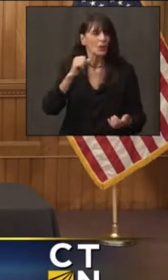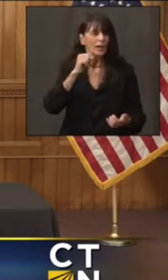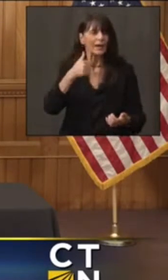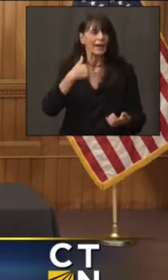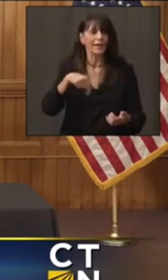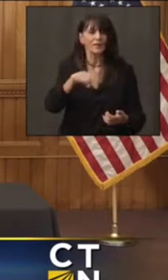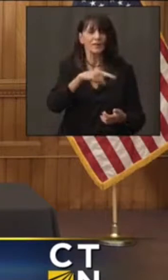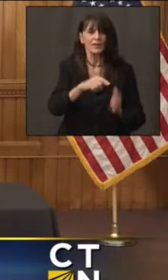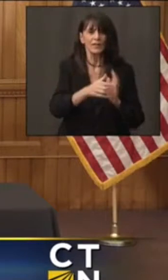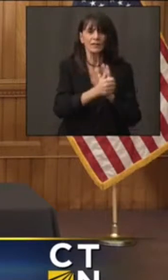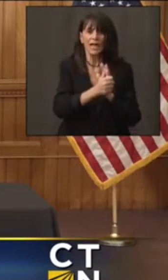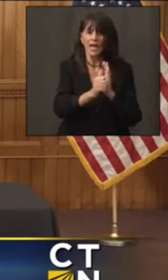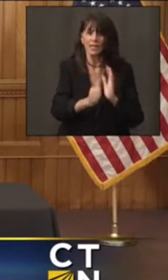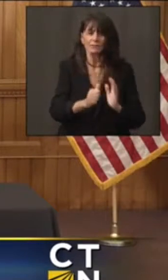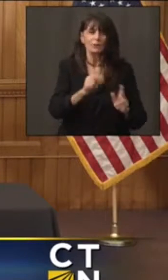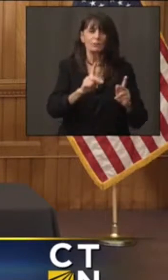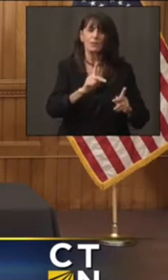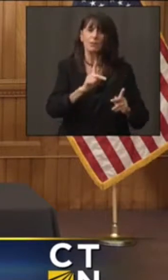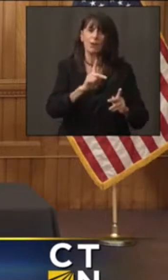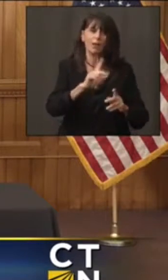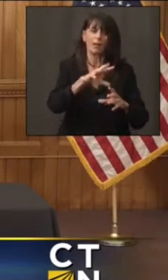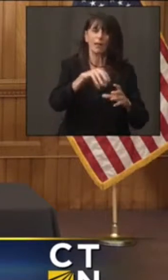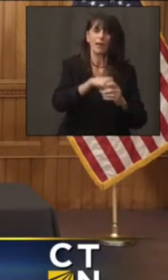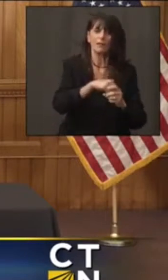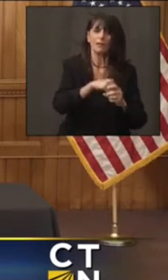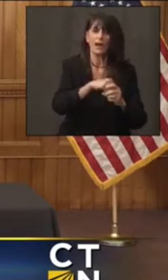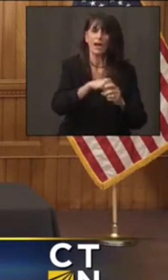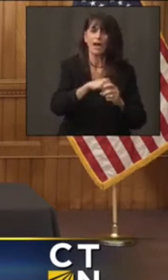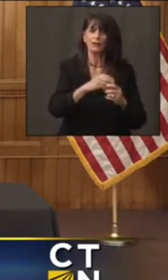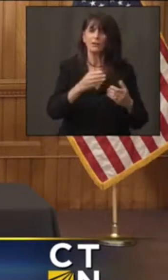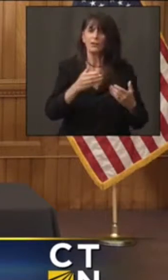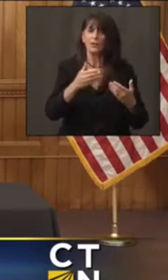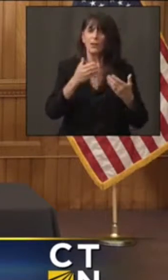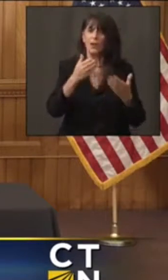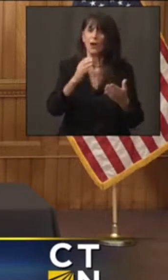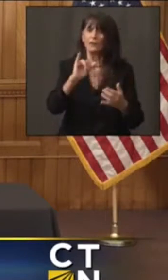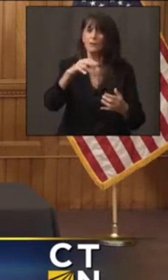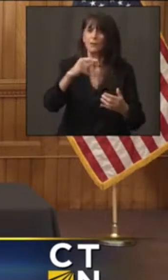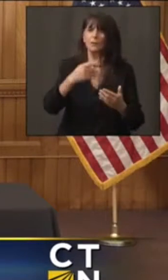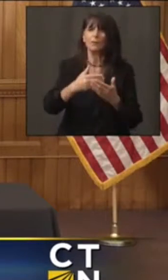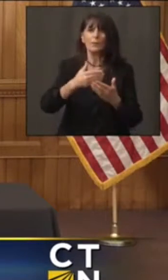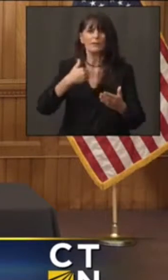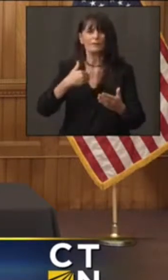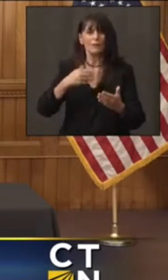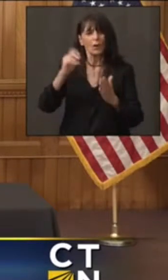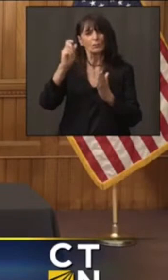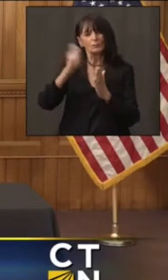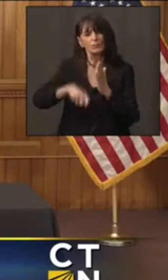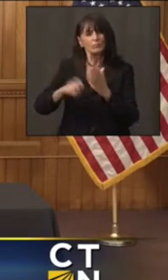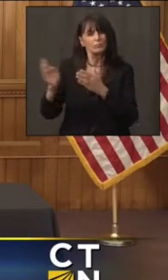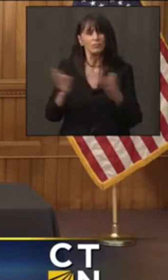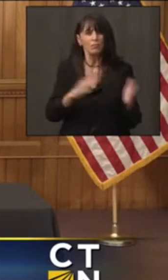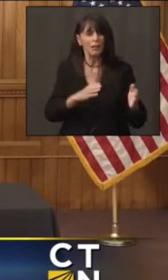and stakeholders to offer their input before you submit a plan?